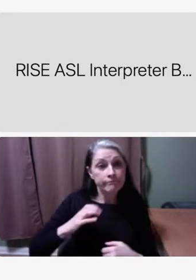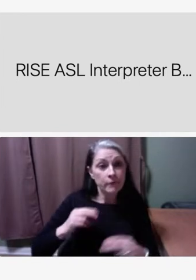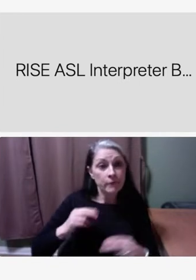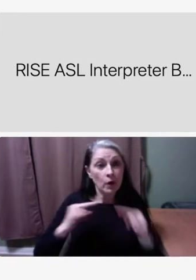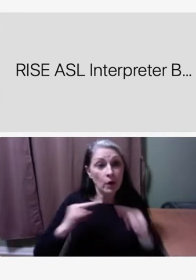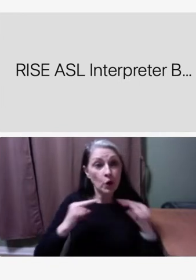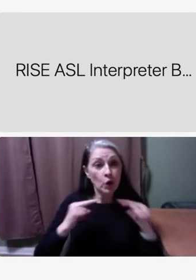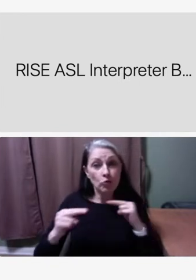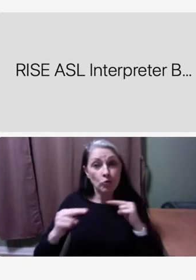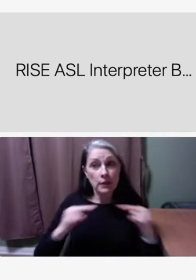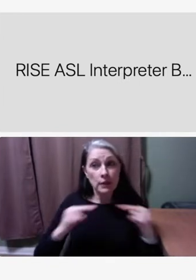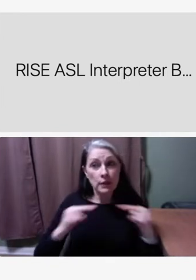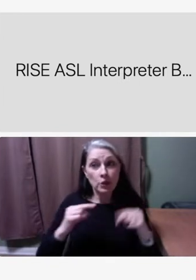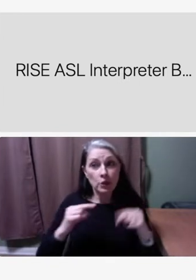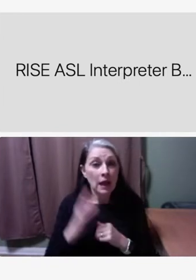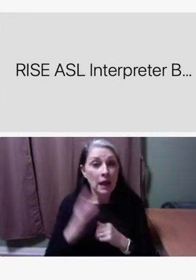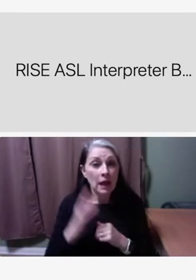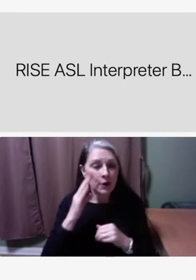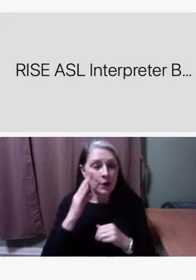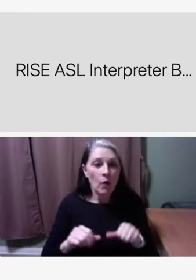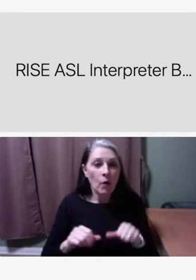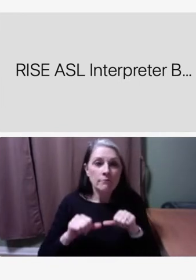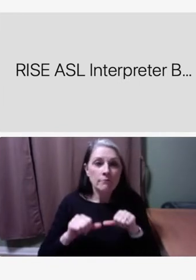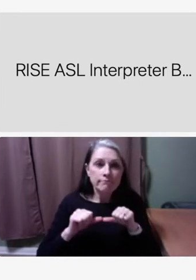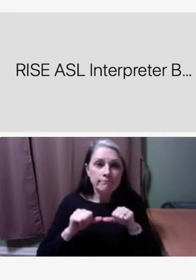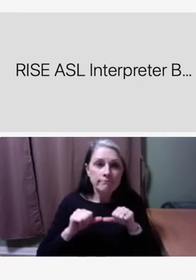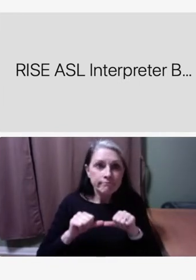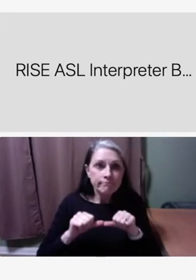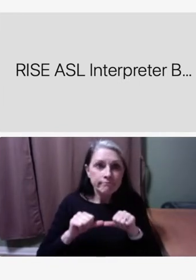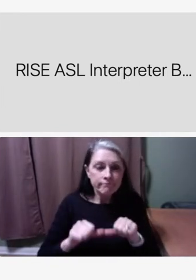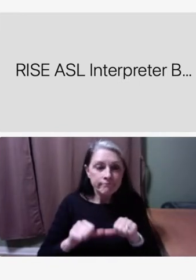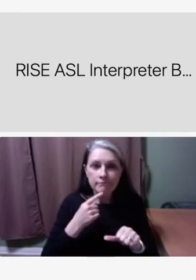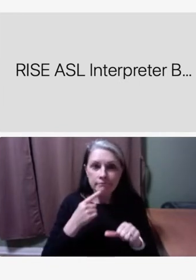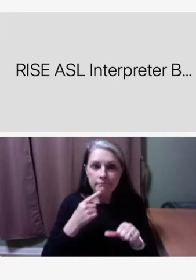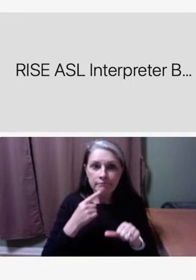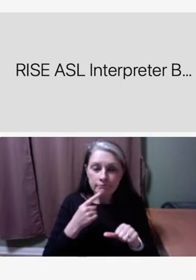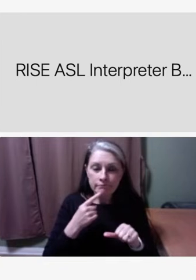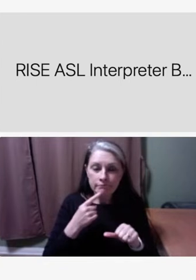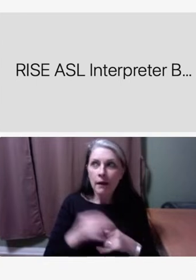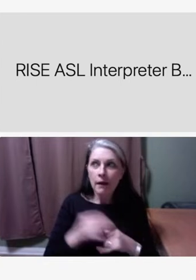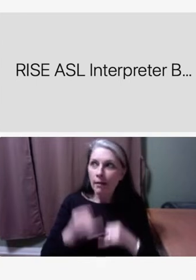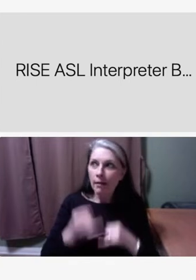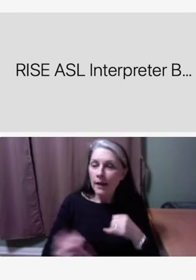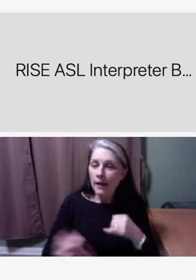know I kept on saying every time I wanted, and I kept on moving my deadline. Now it's June 1st.